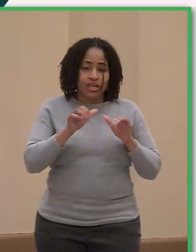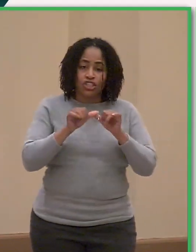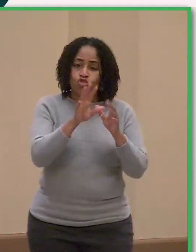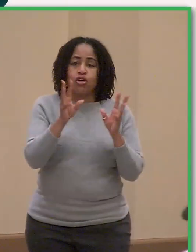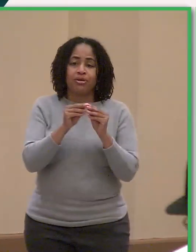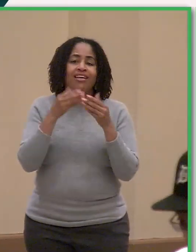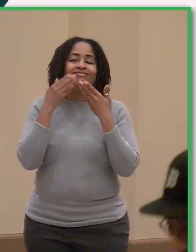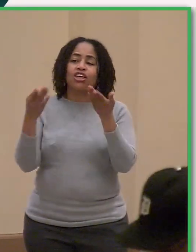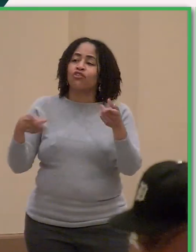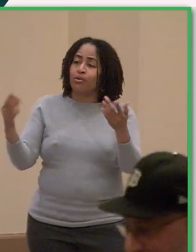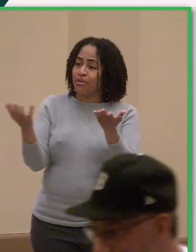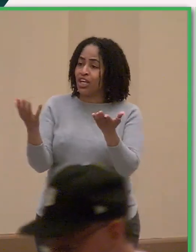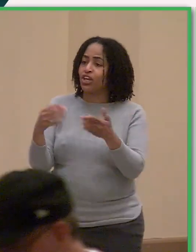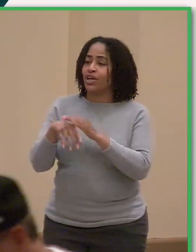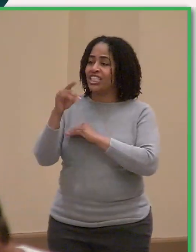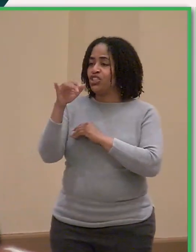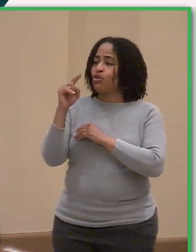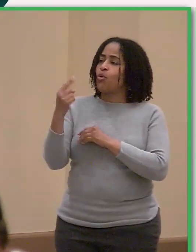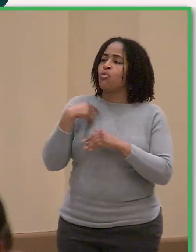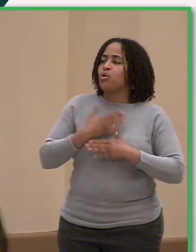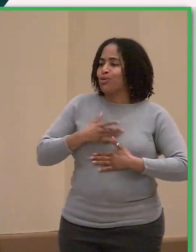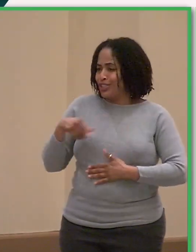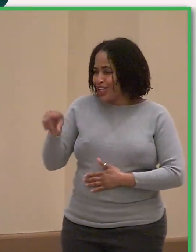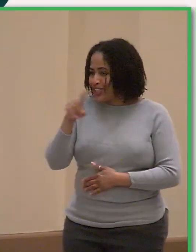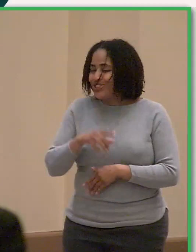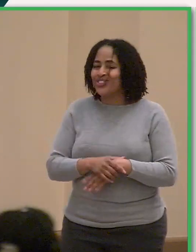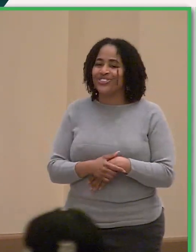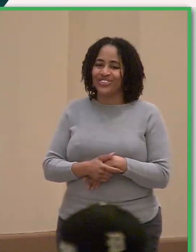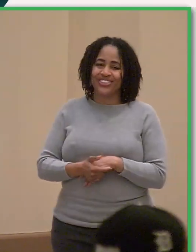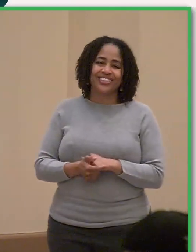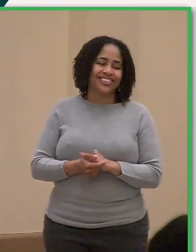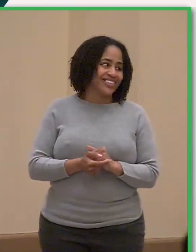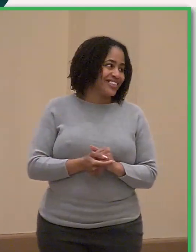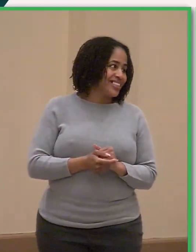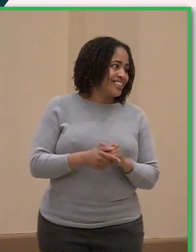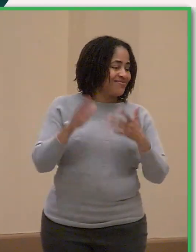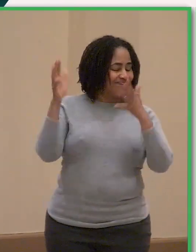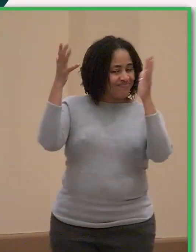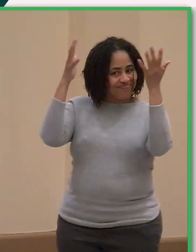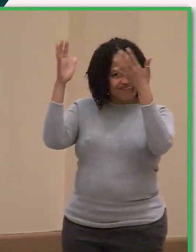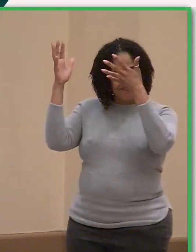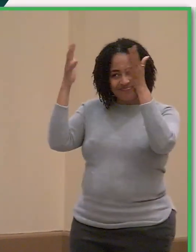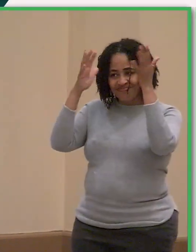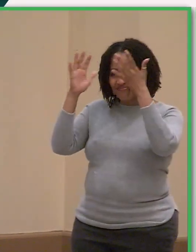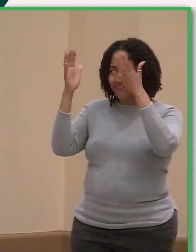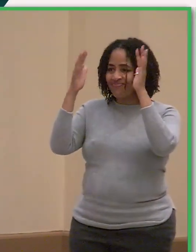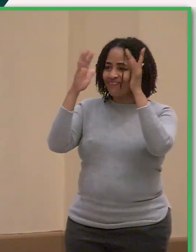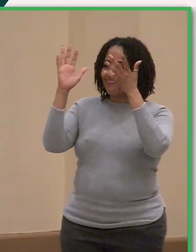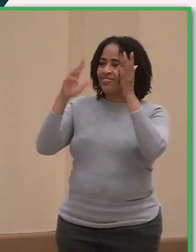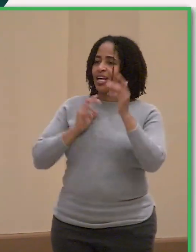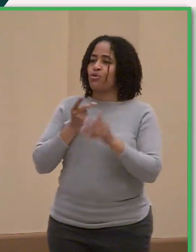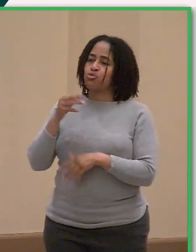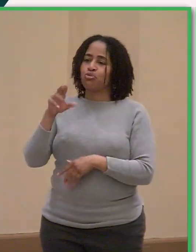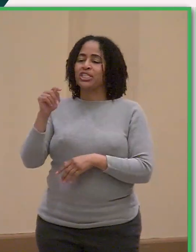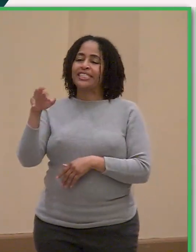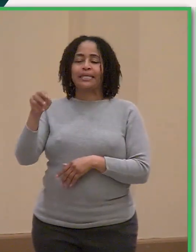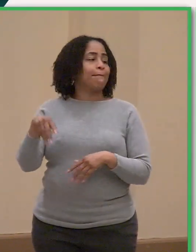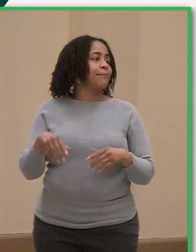thank you all for being here. District 1, we appreciate you. Love you. All right, let's give it up for our President Pro Tem, District 1.